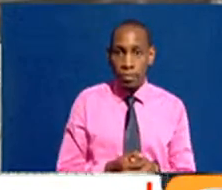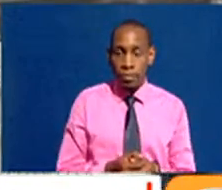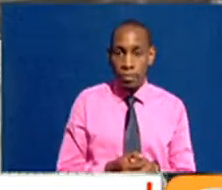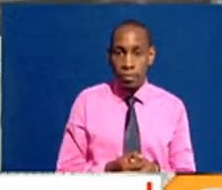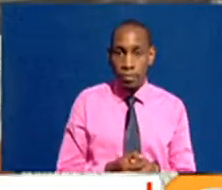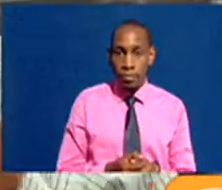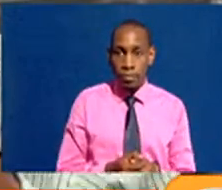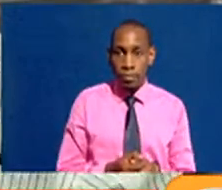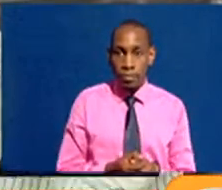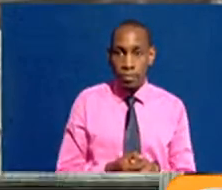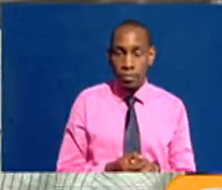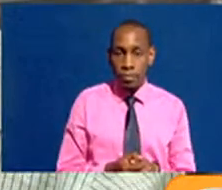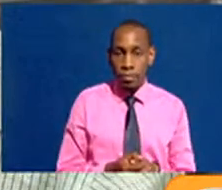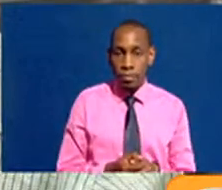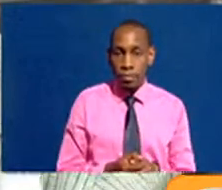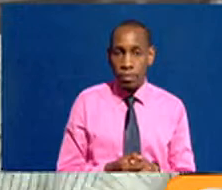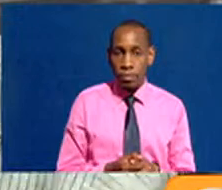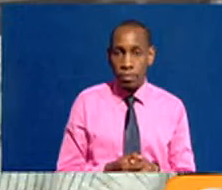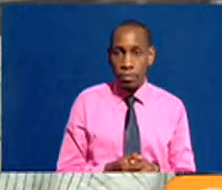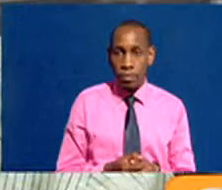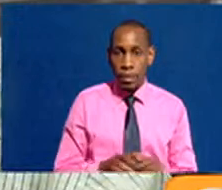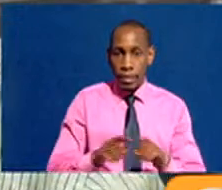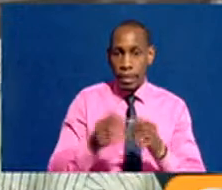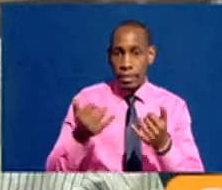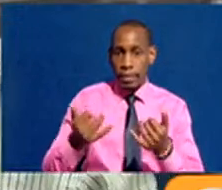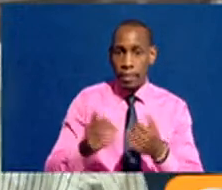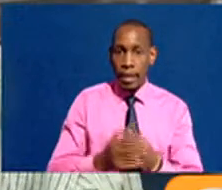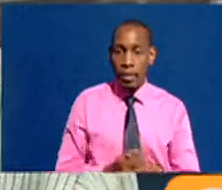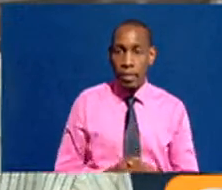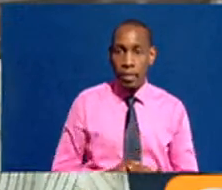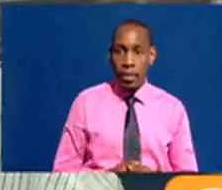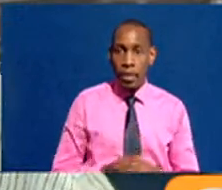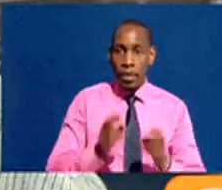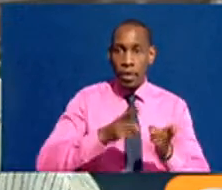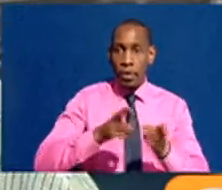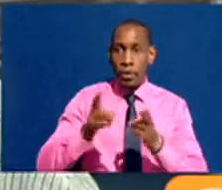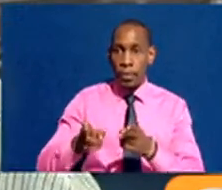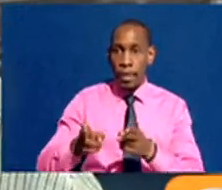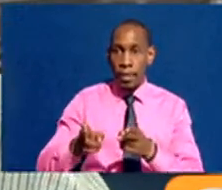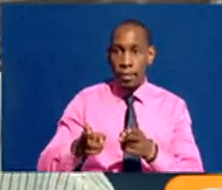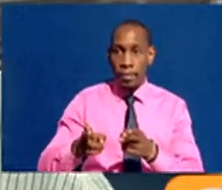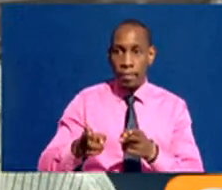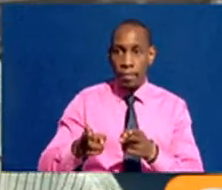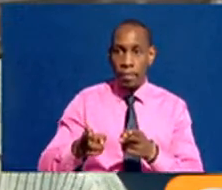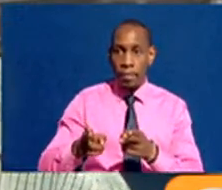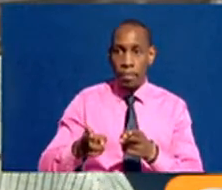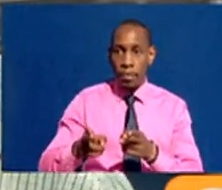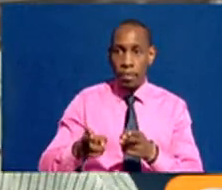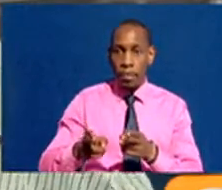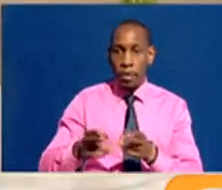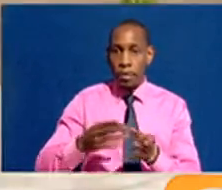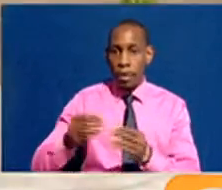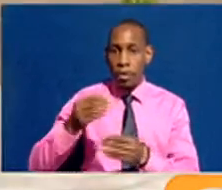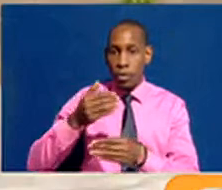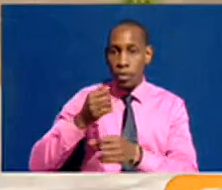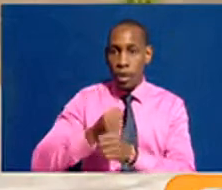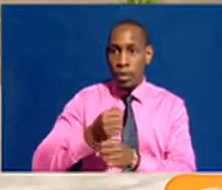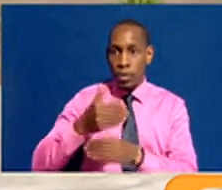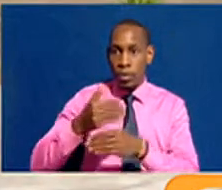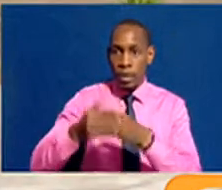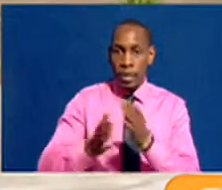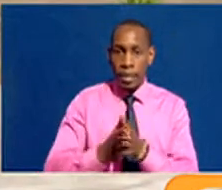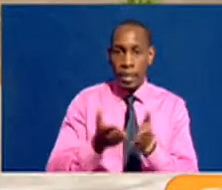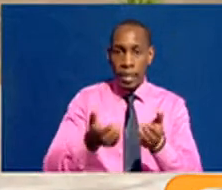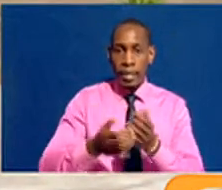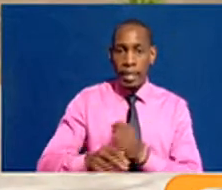as now, TMT bus is concerned, we normally go now for construction. The requirement of